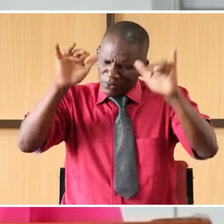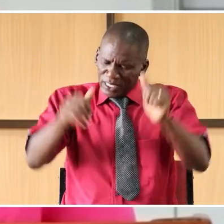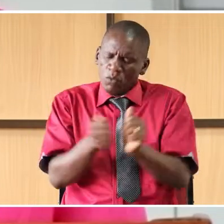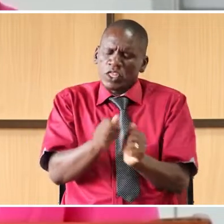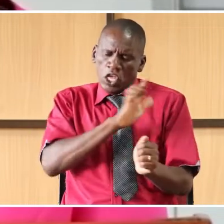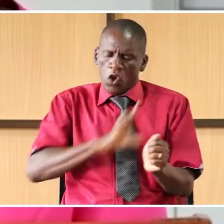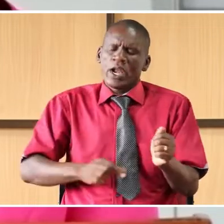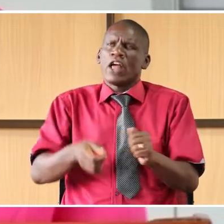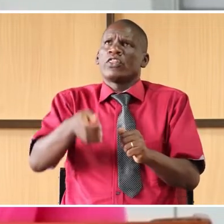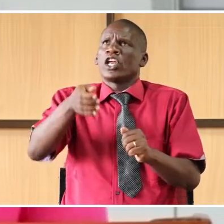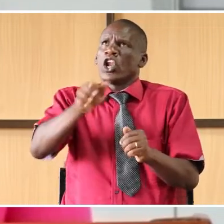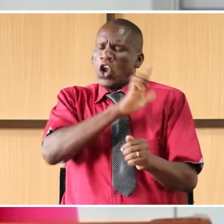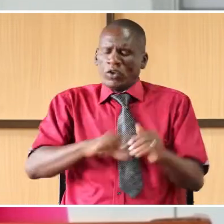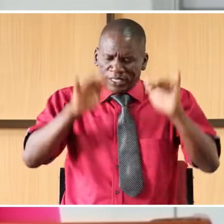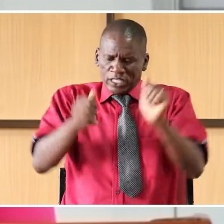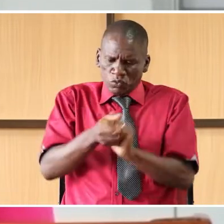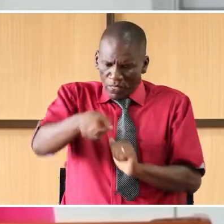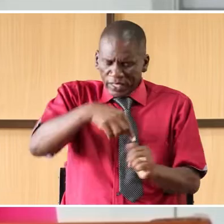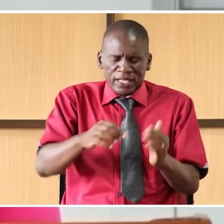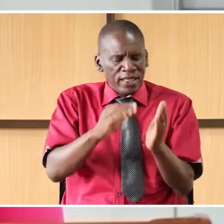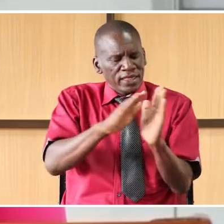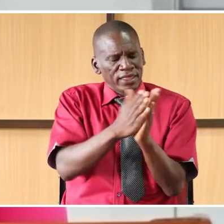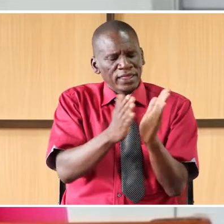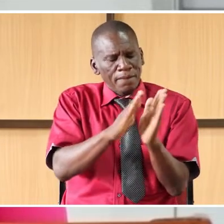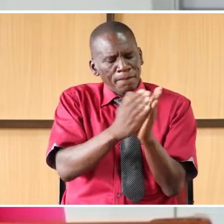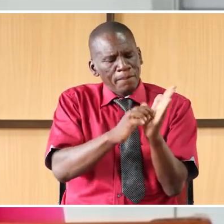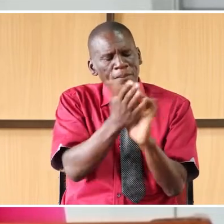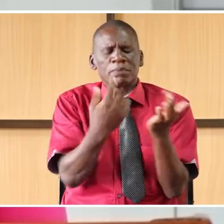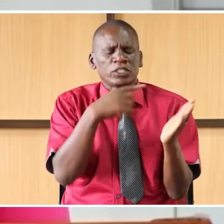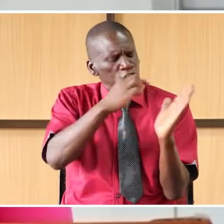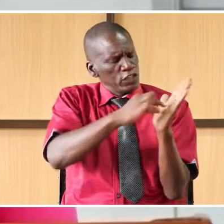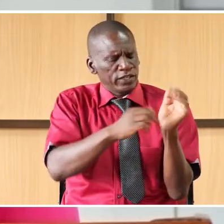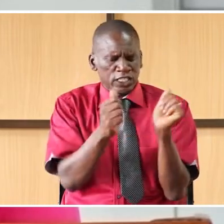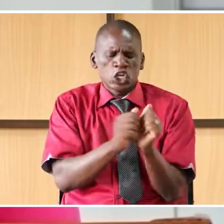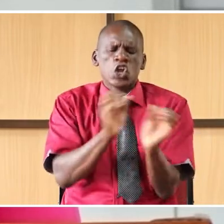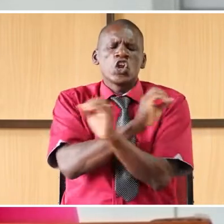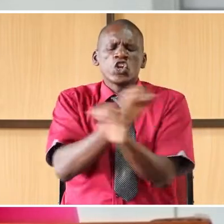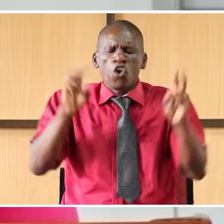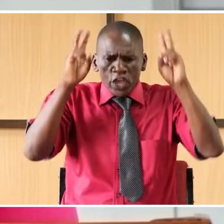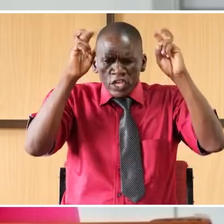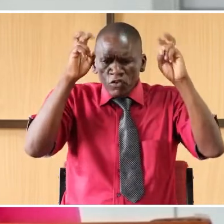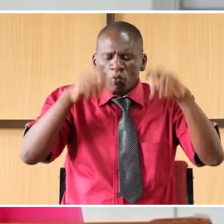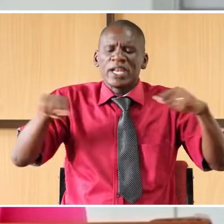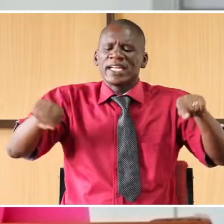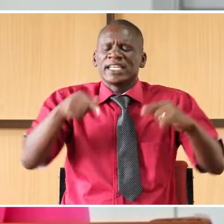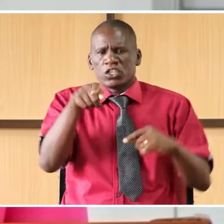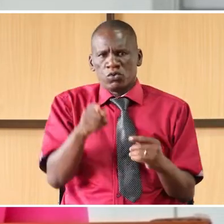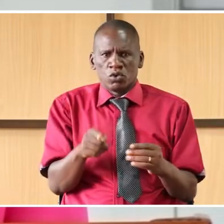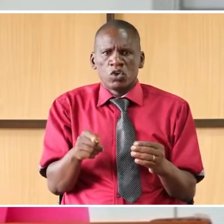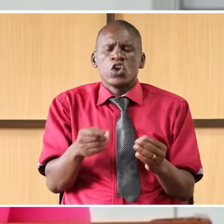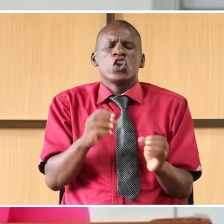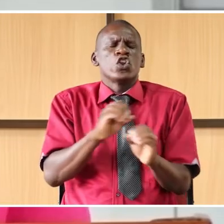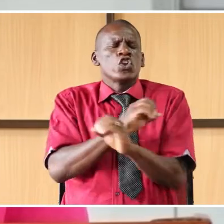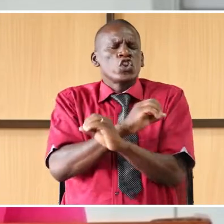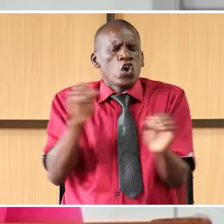in us, the Bible says in verse 10, there shall no evil befall you, nor